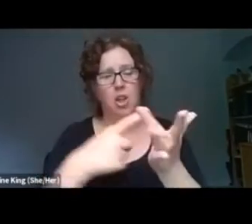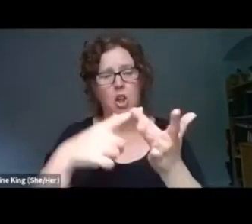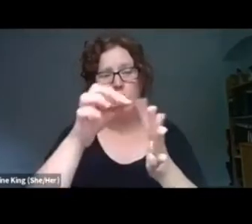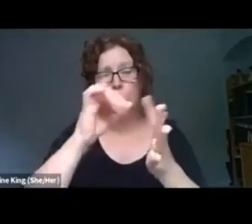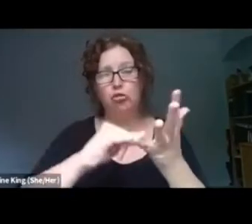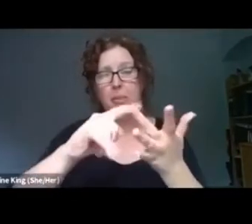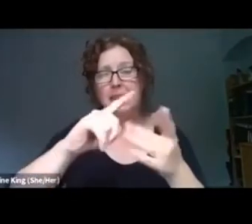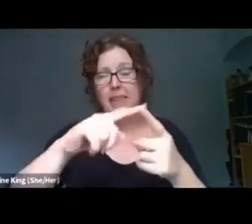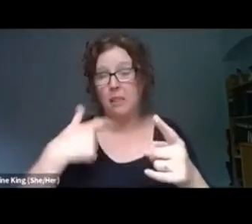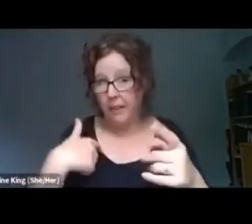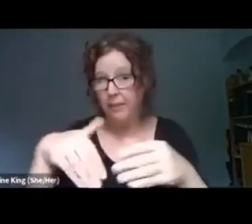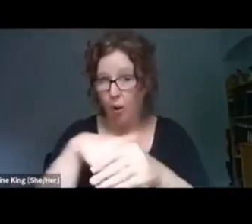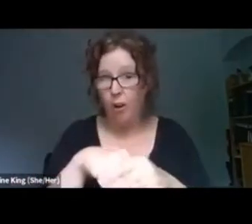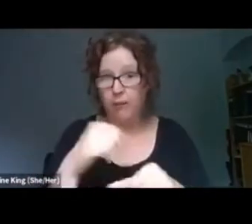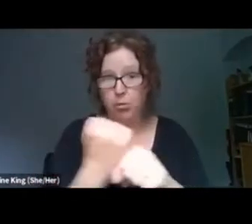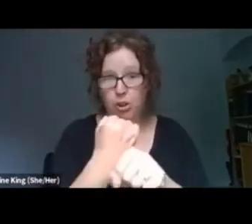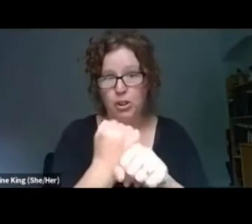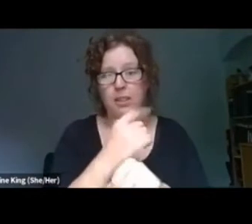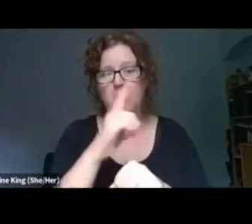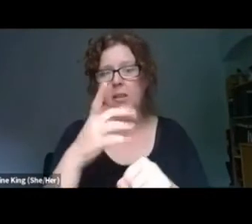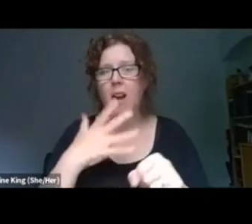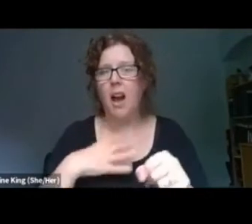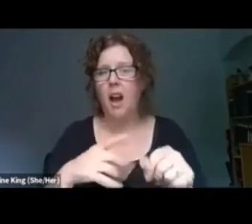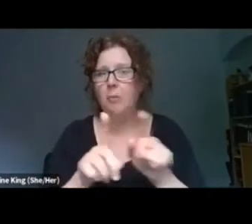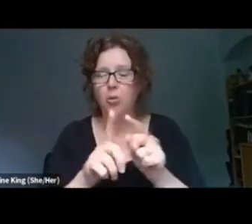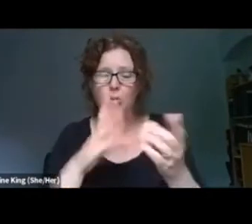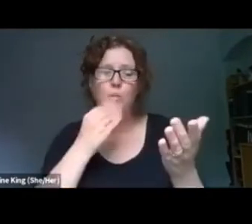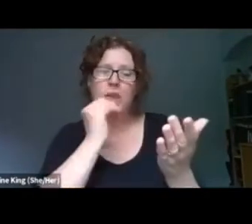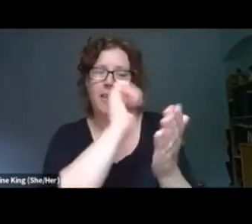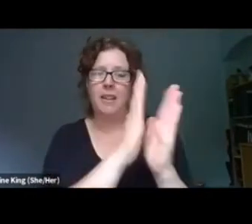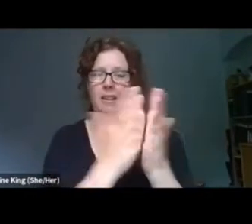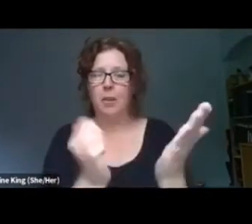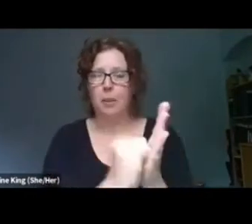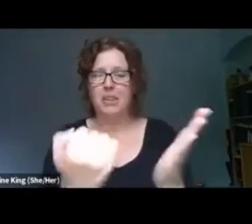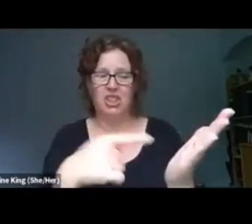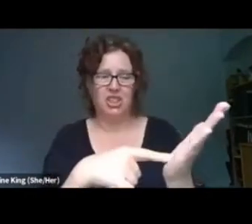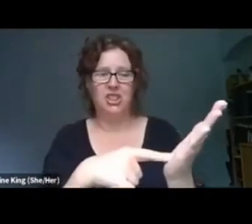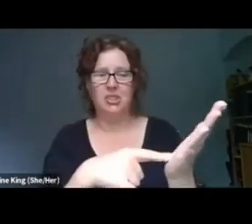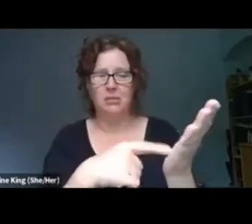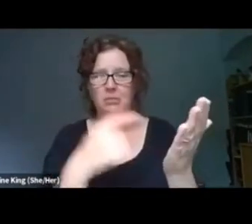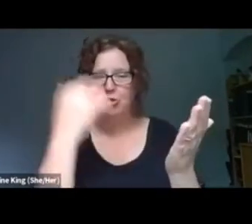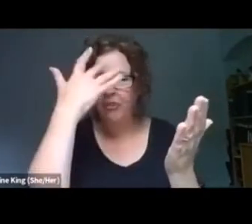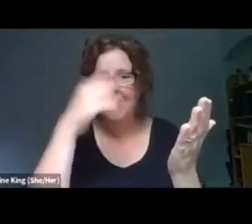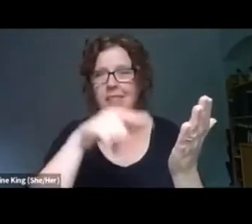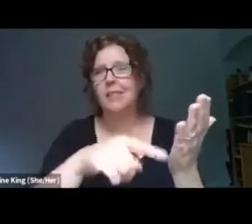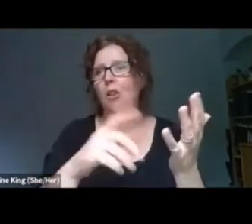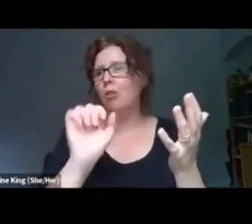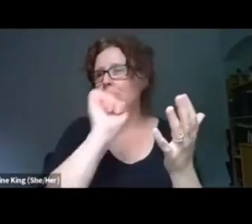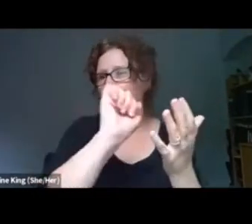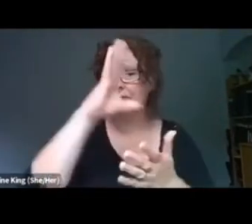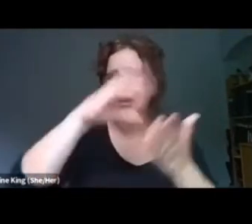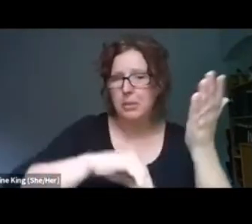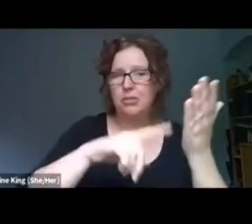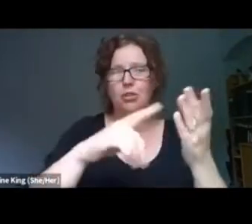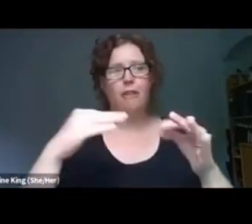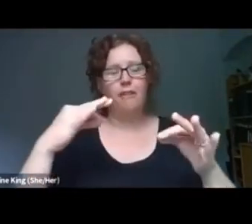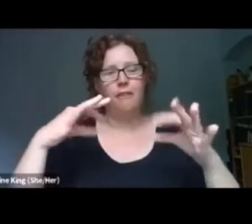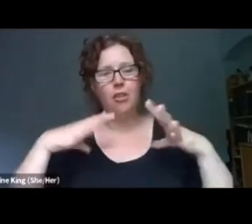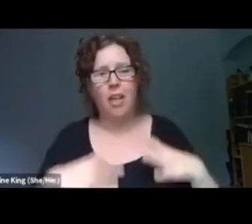by reviewing a document Cripsy published, reflecting on our experiences doing relaxed performance for the first